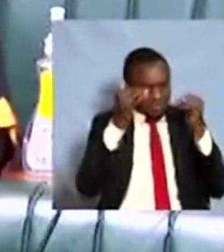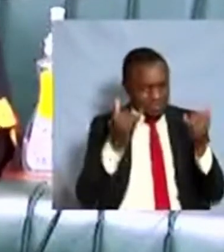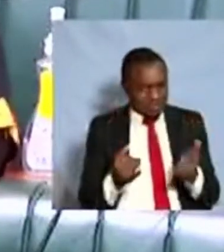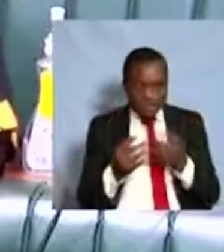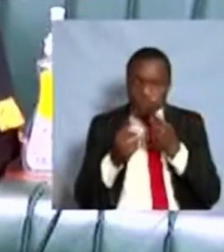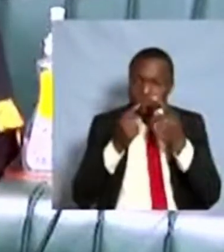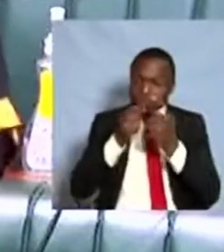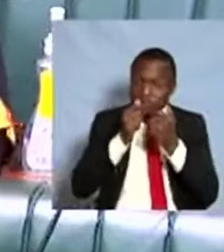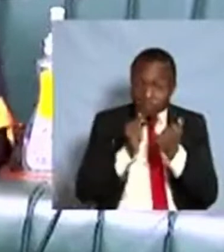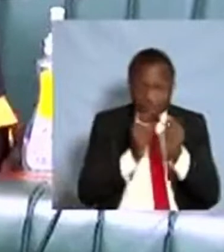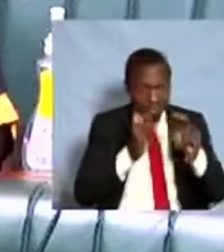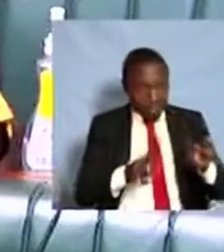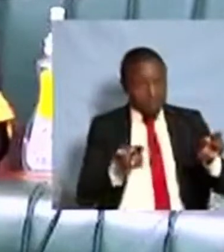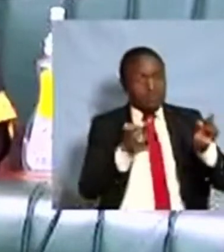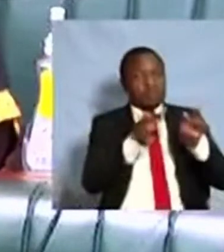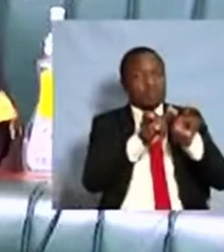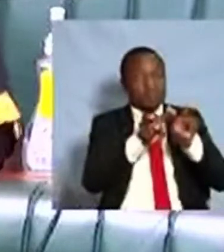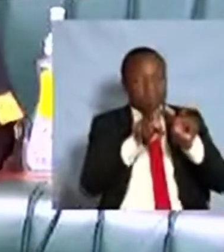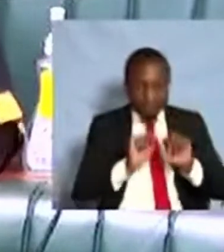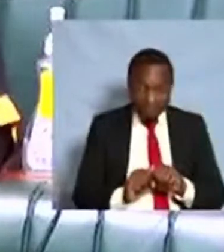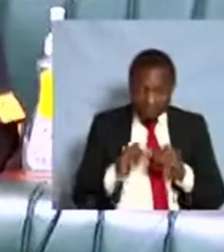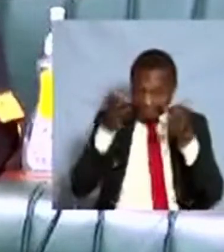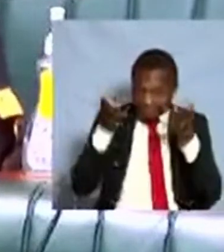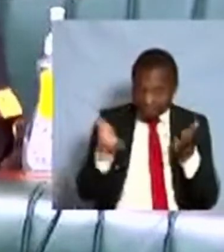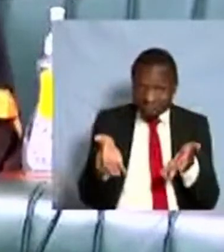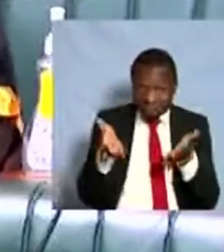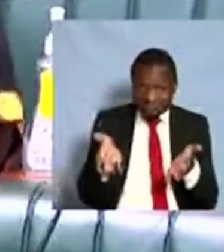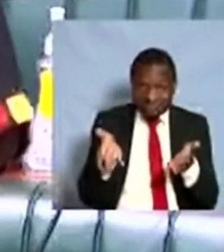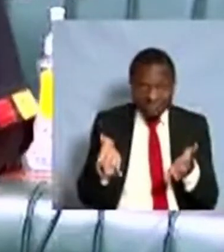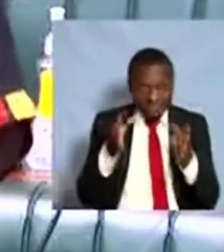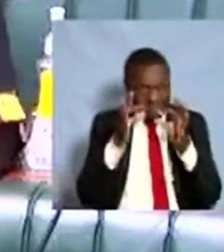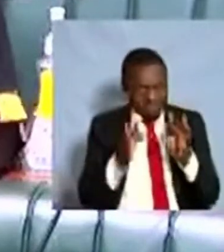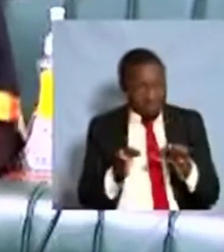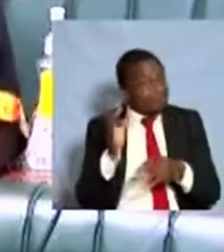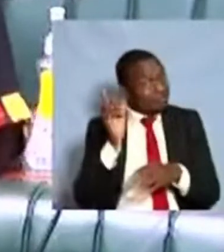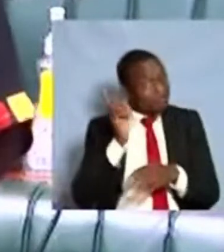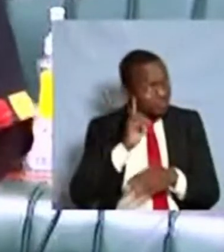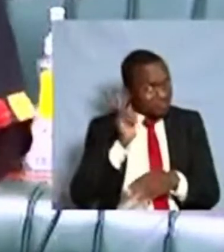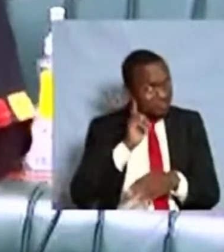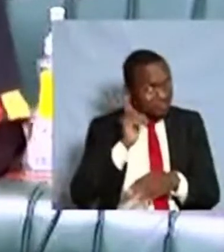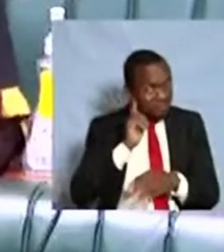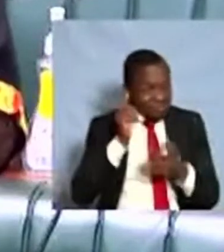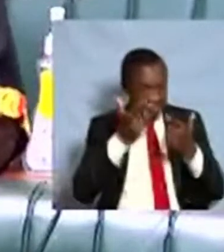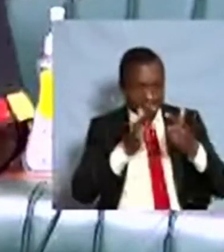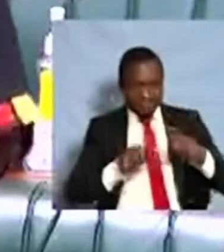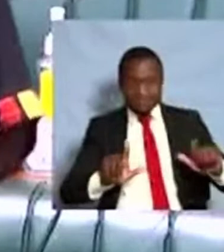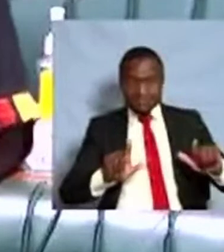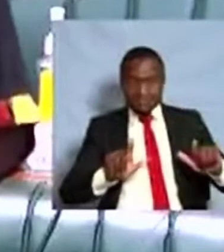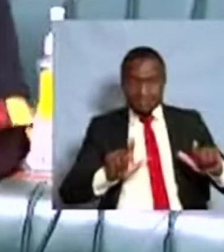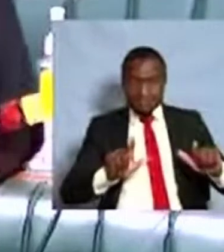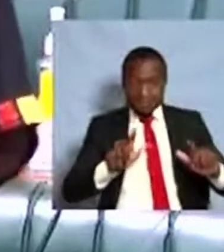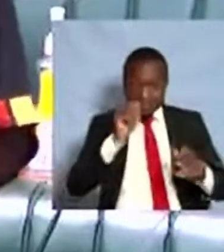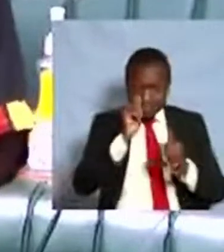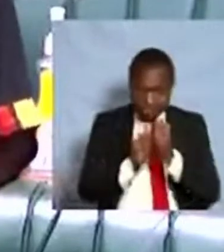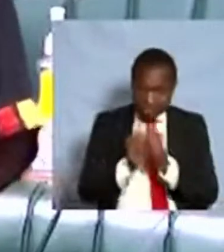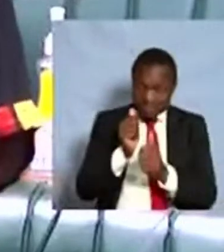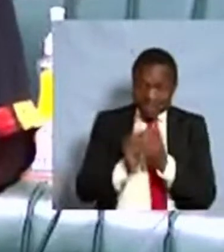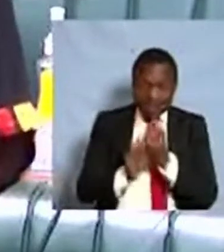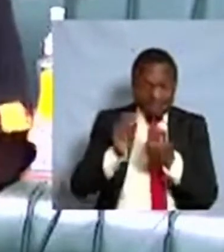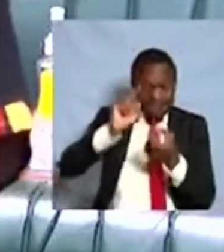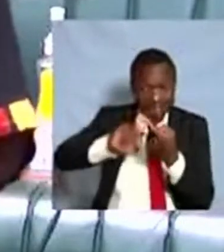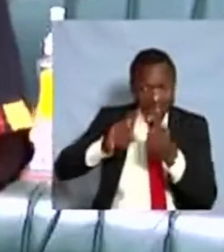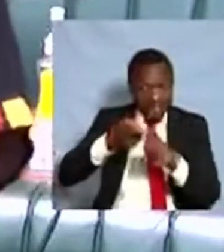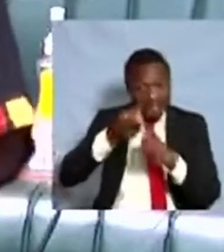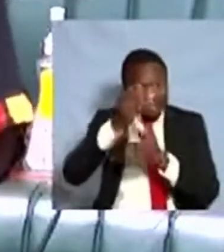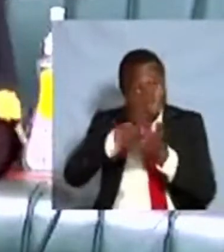talking about the values and principles. Here we are. If you listen to the language that which even our colleagues,